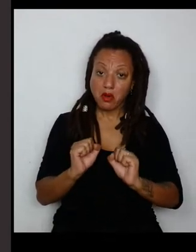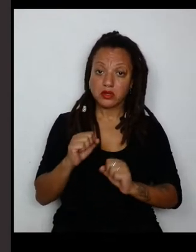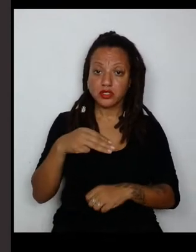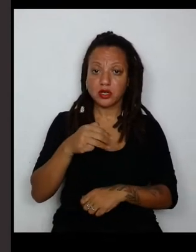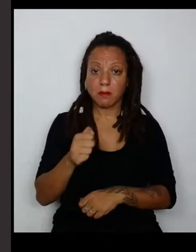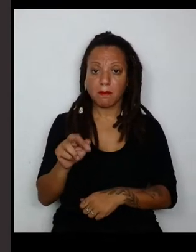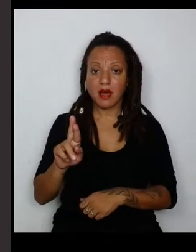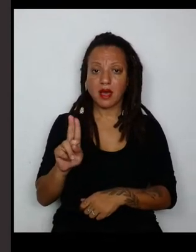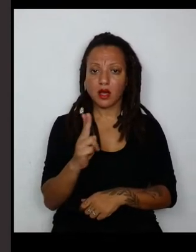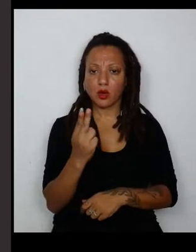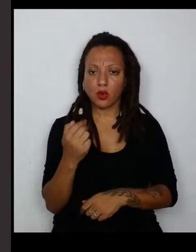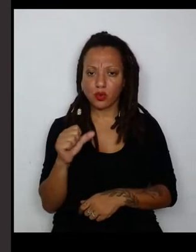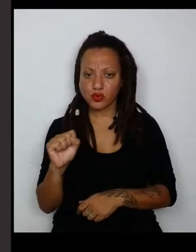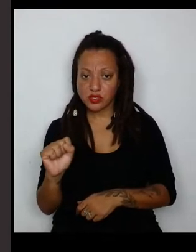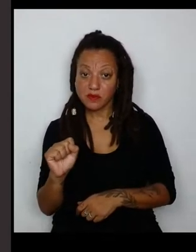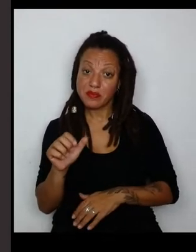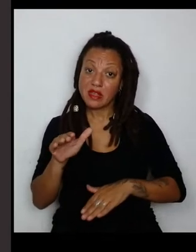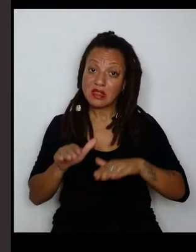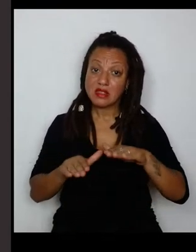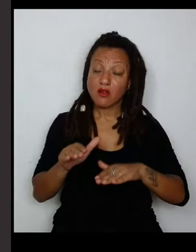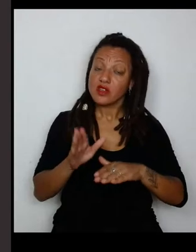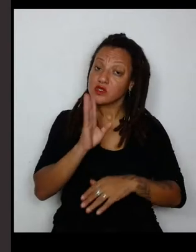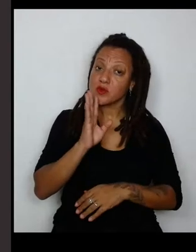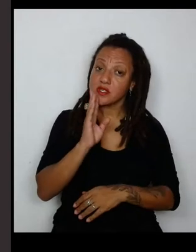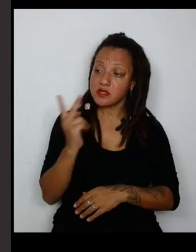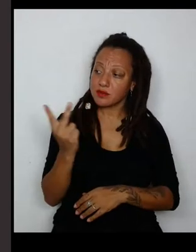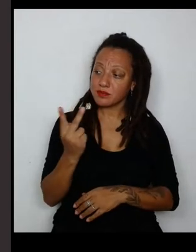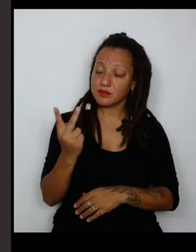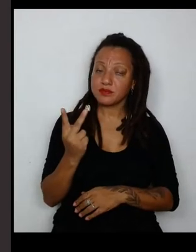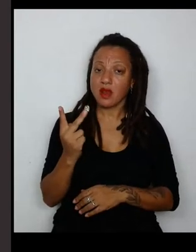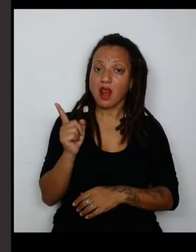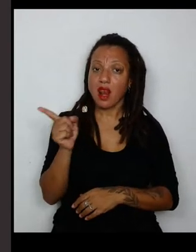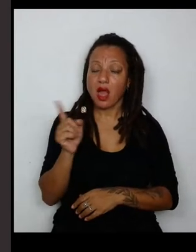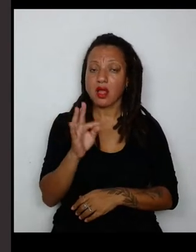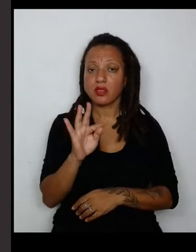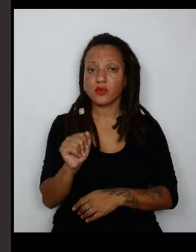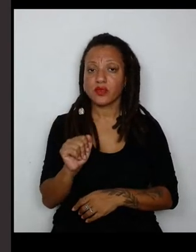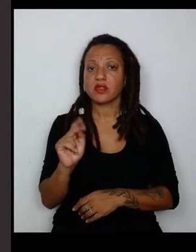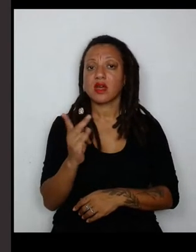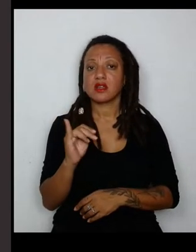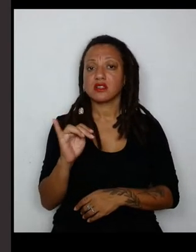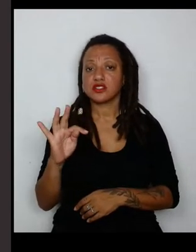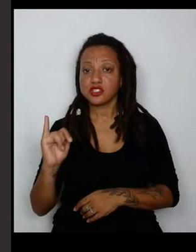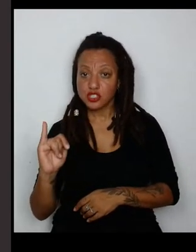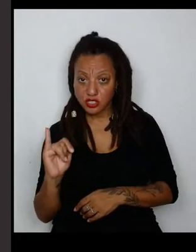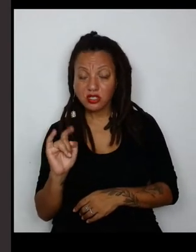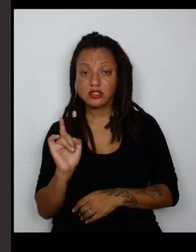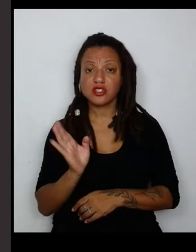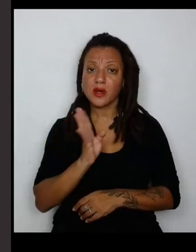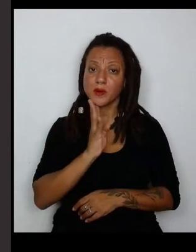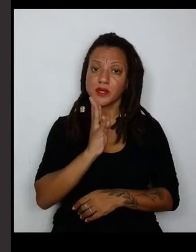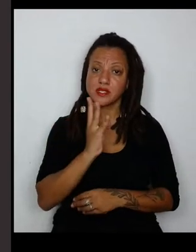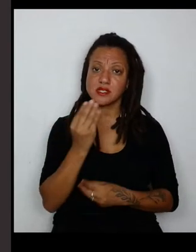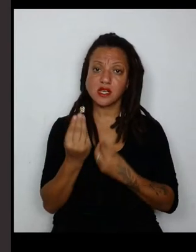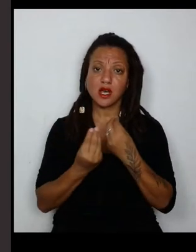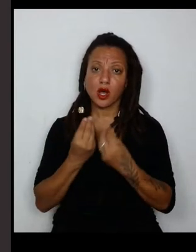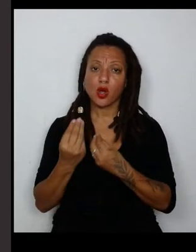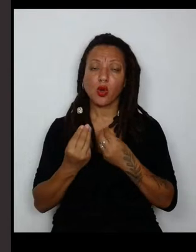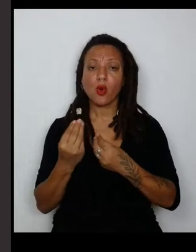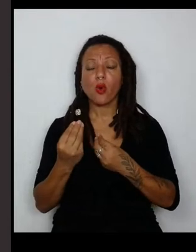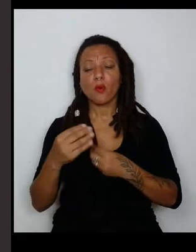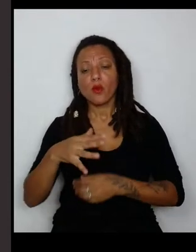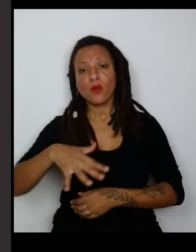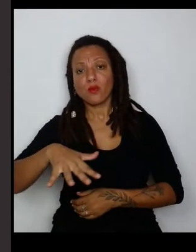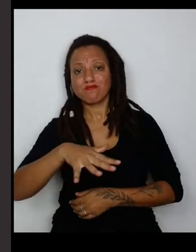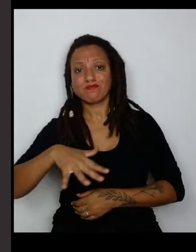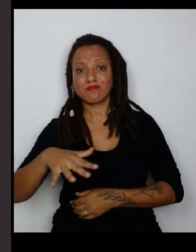knowledge of the sexual underground of paris next slide with a community of symbolists including paul verlaine whom gauguin knew and